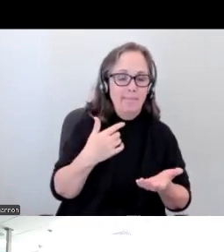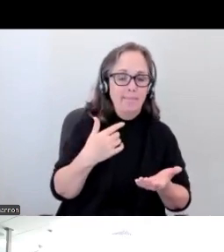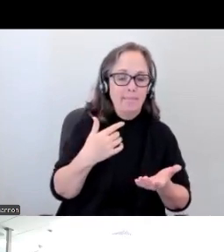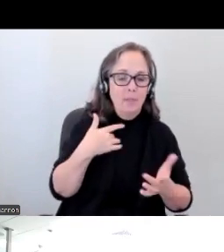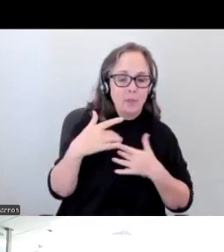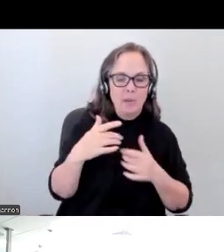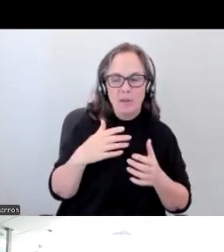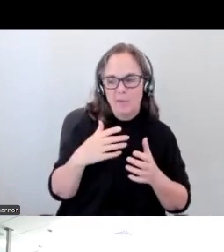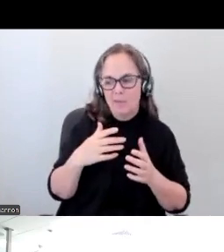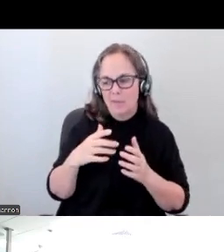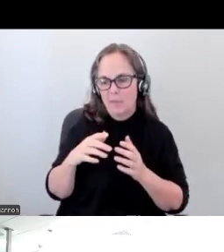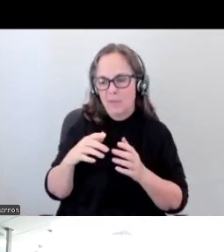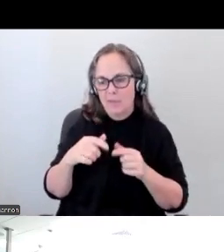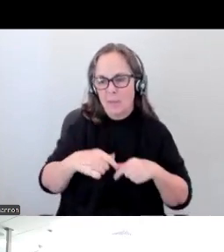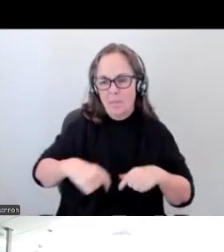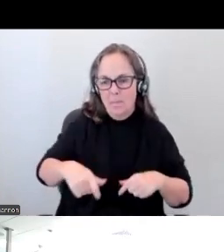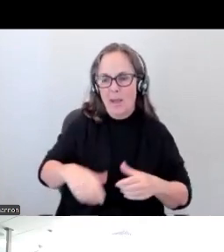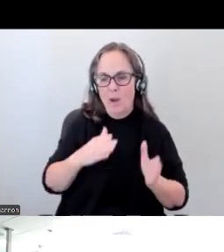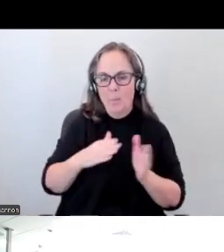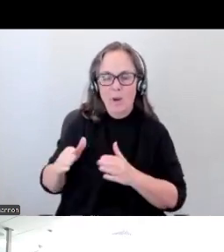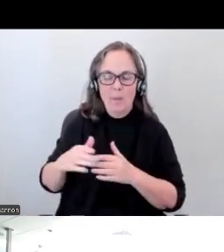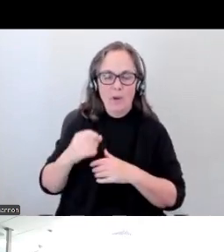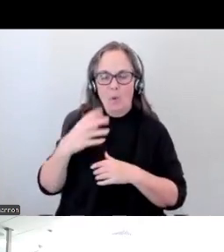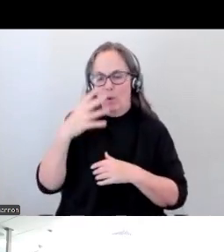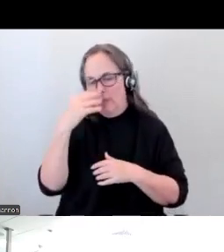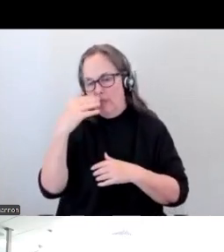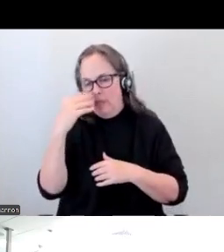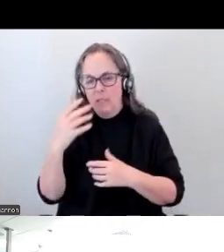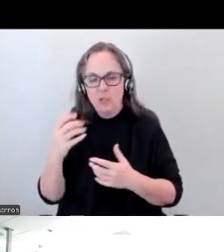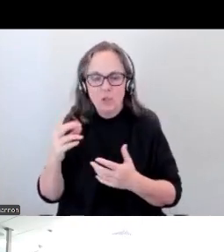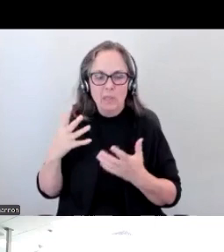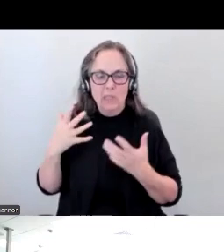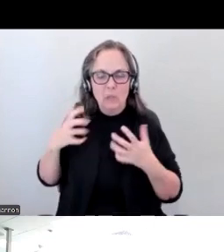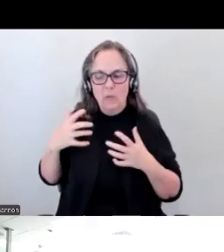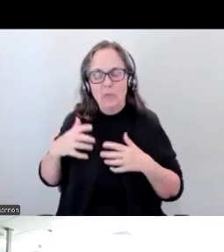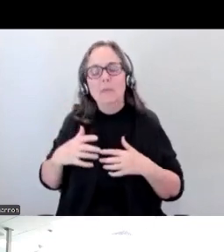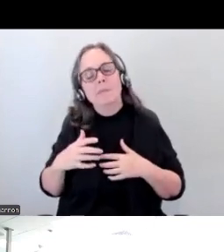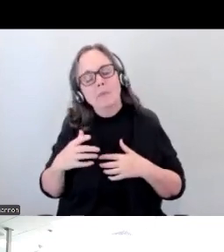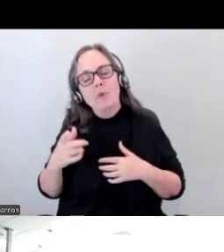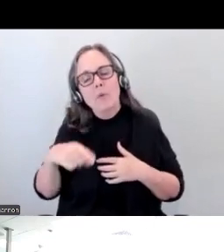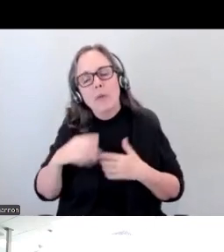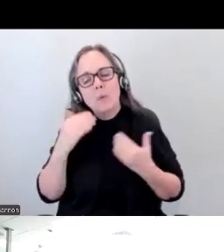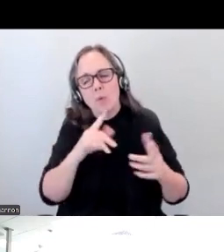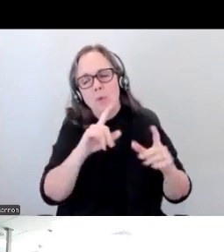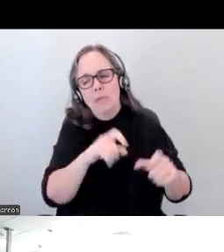the idea of getting sedation, etc. It's a really good test for appropriate people.